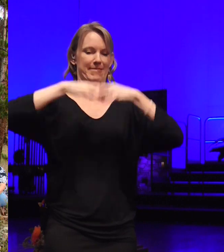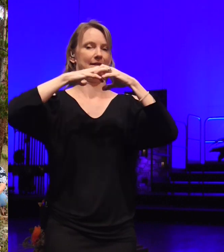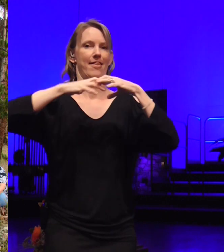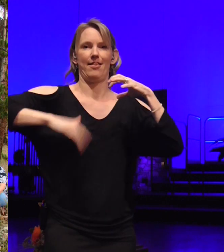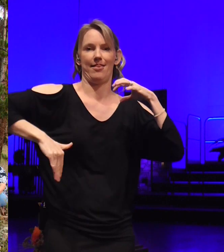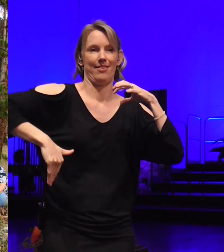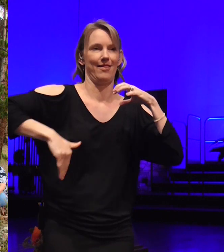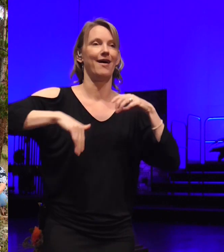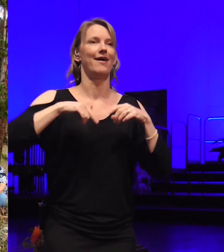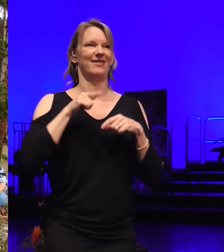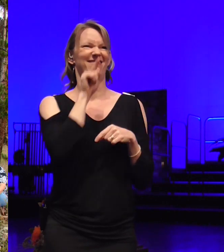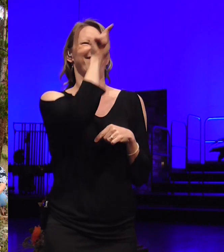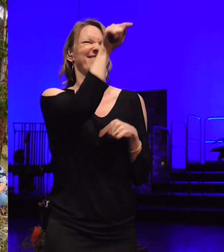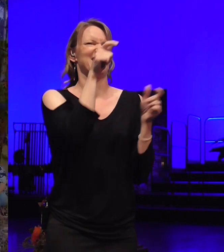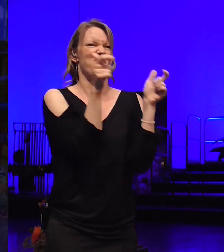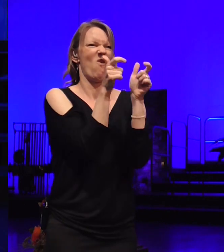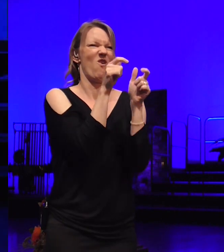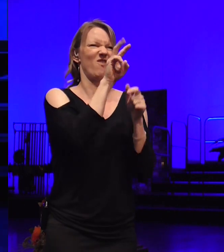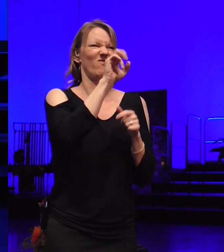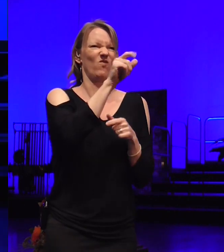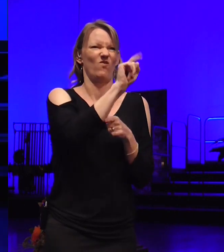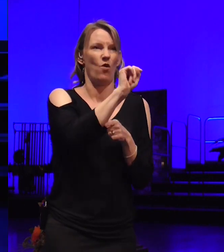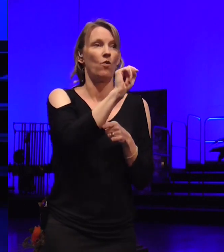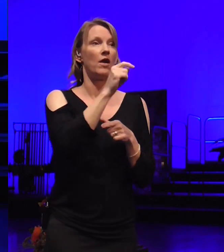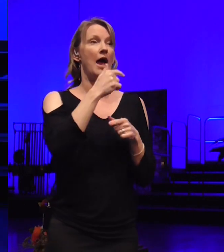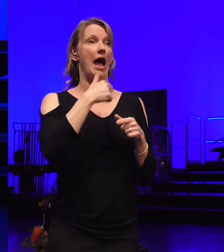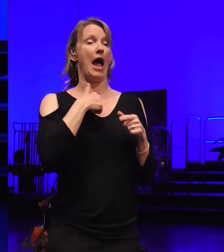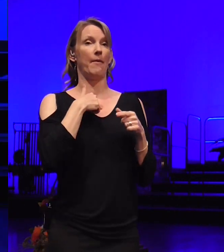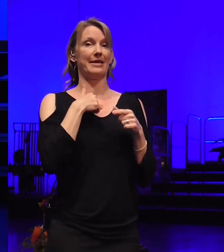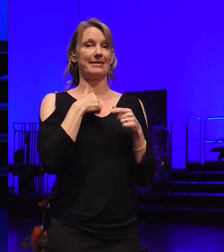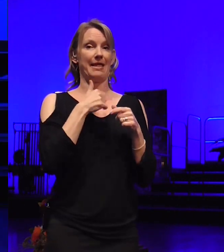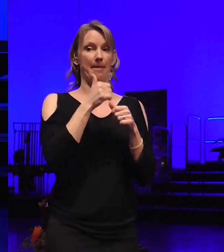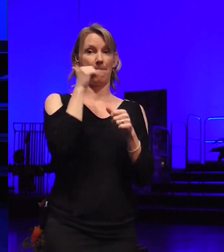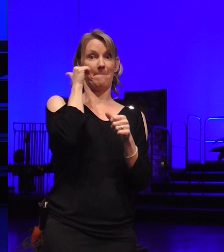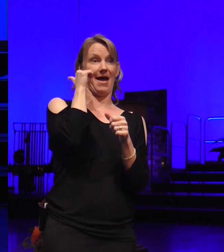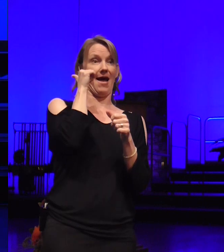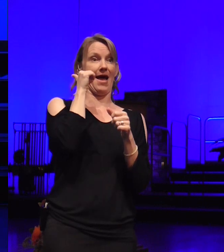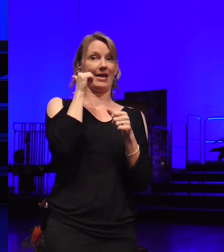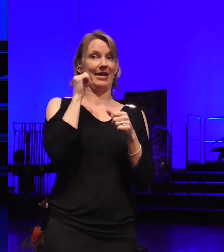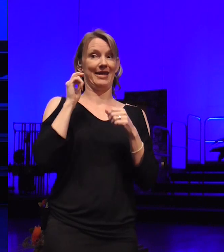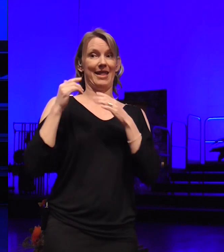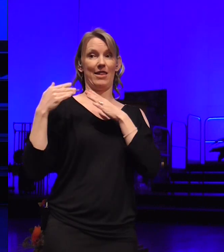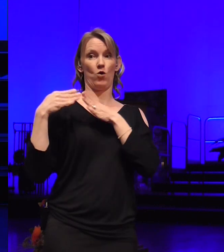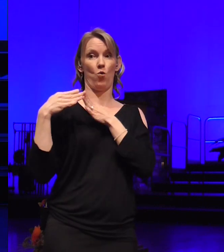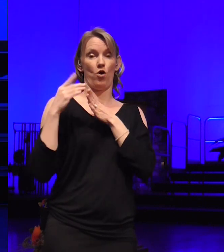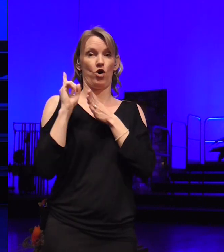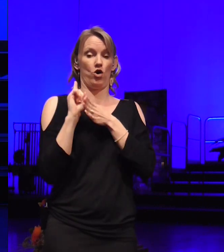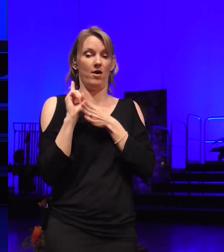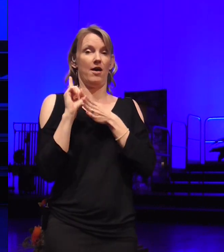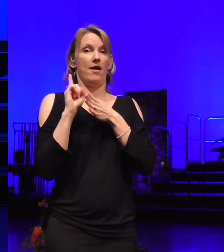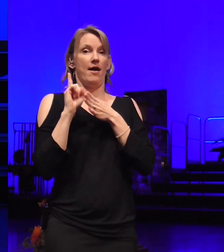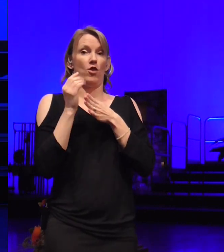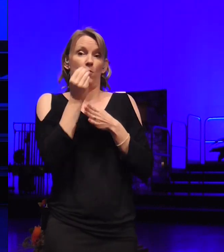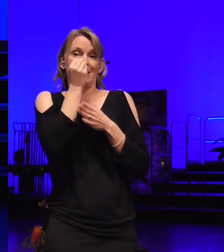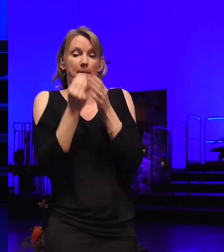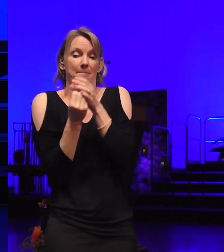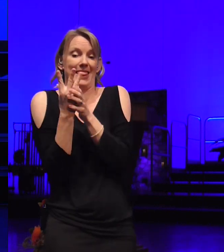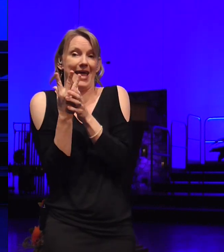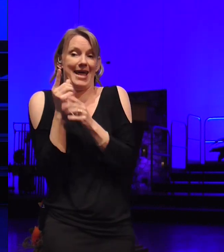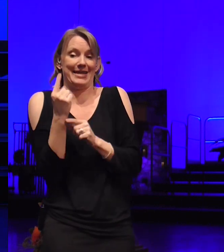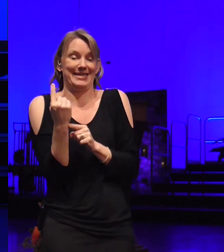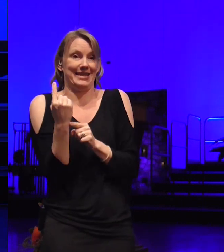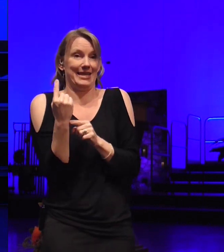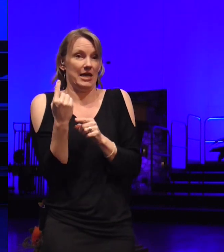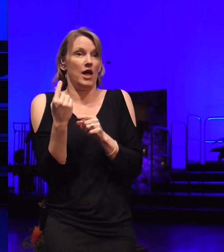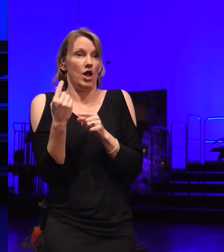yet. And I stood in the very back corner row behind a plant in front of an air